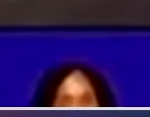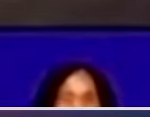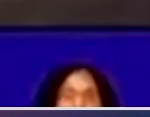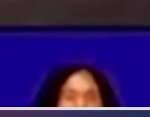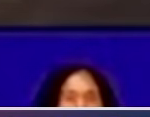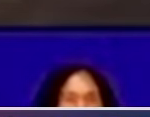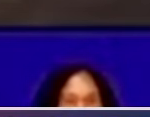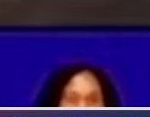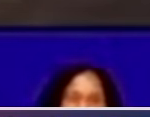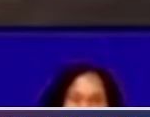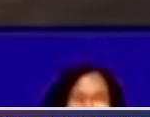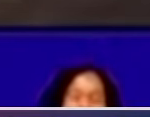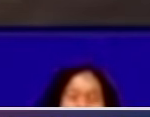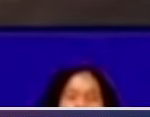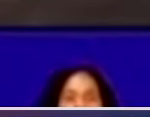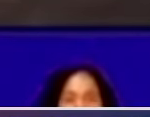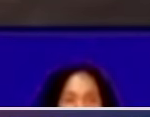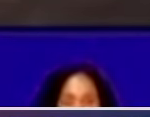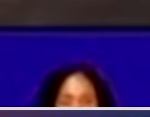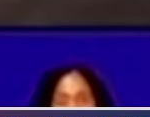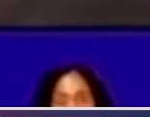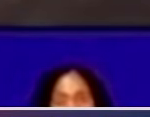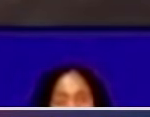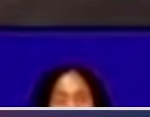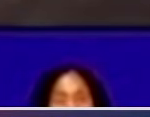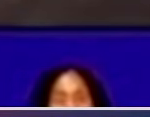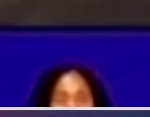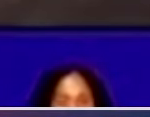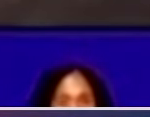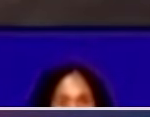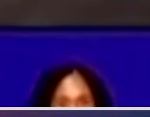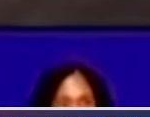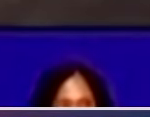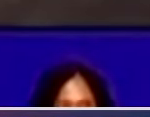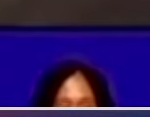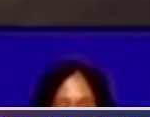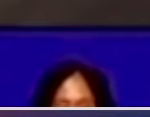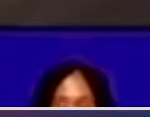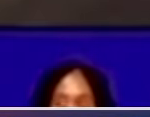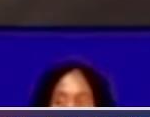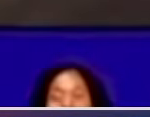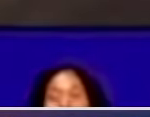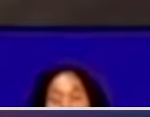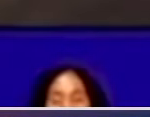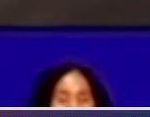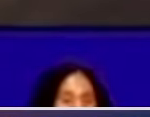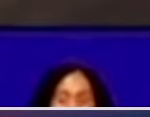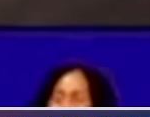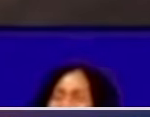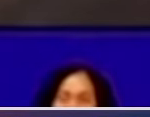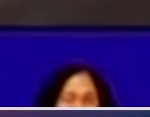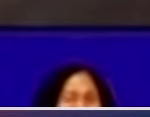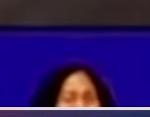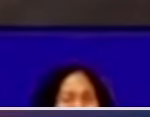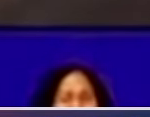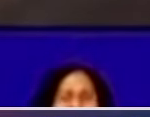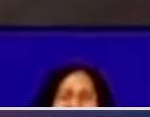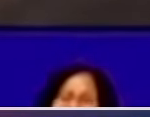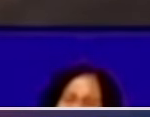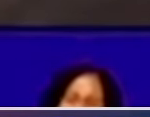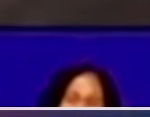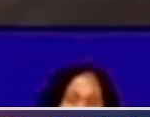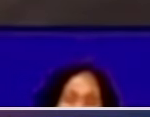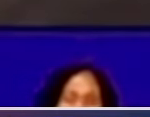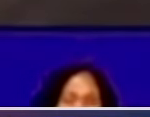of damage of your failed economic policies. Because we cannot sit through another year of your